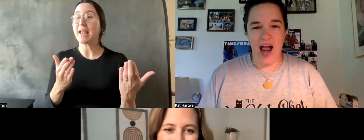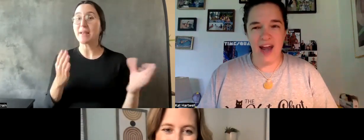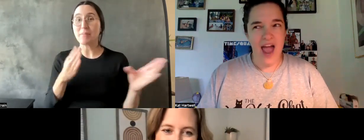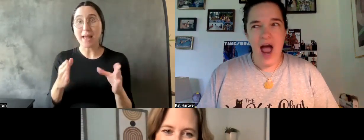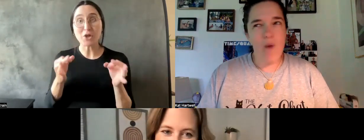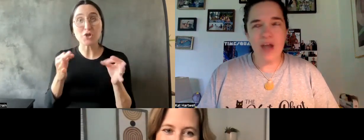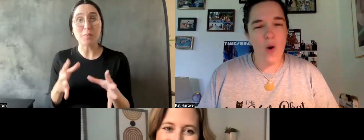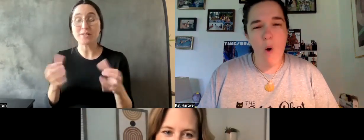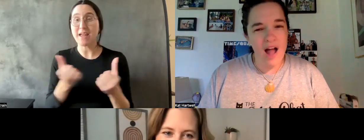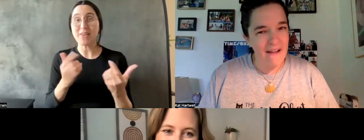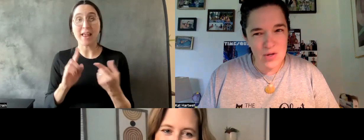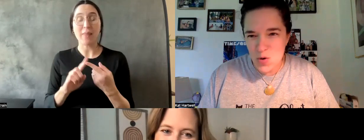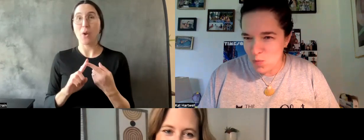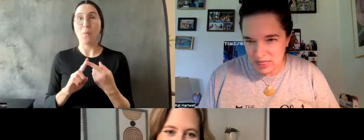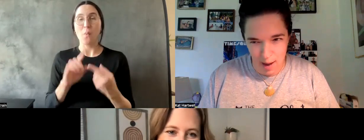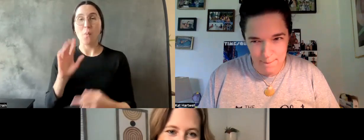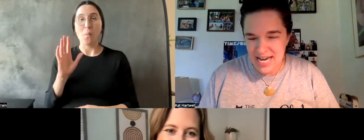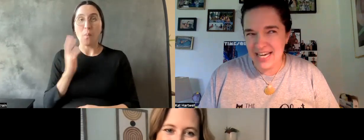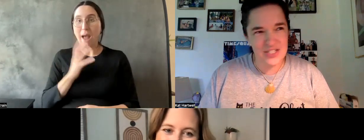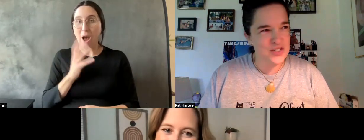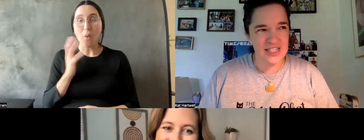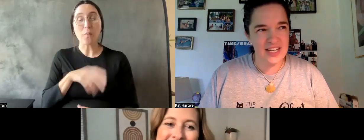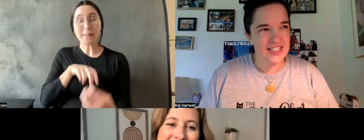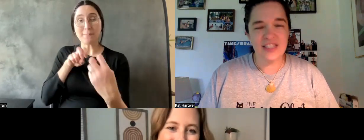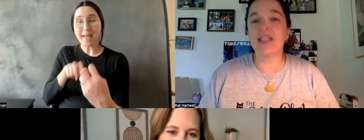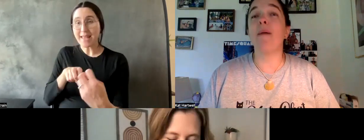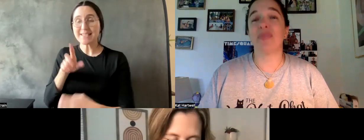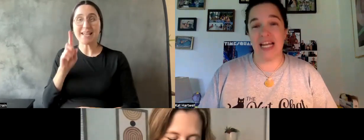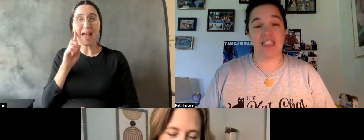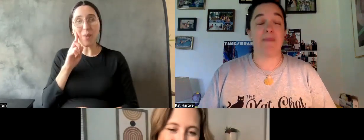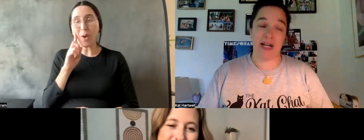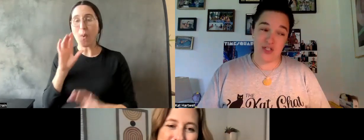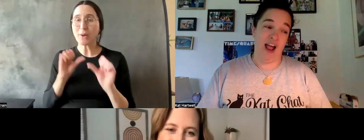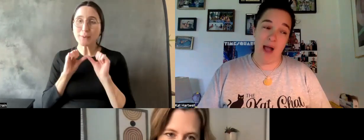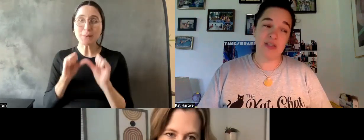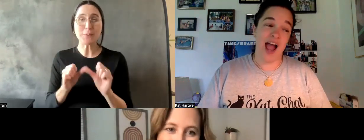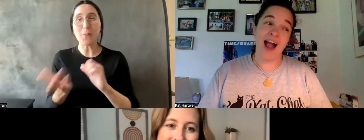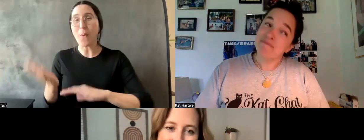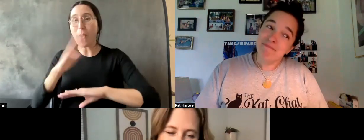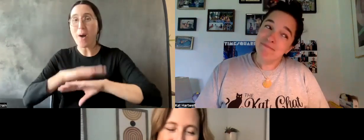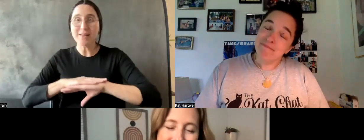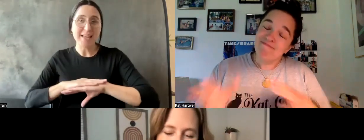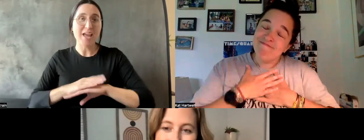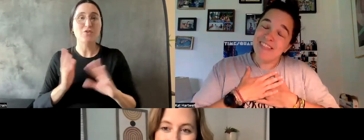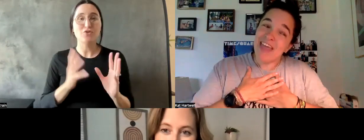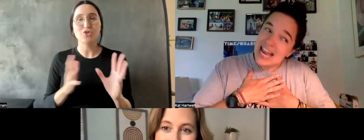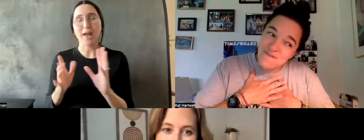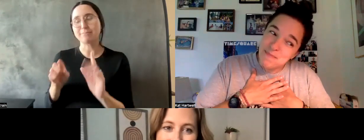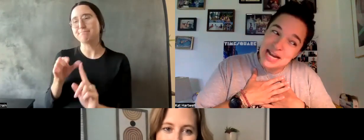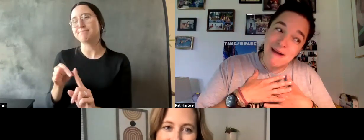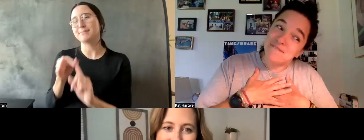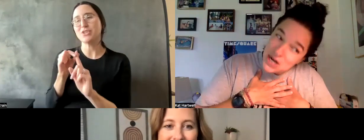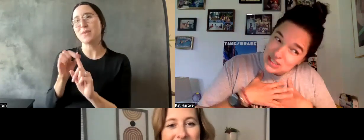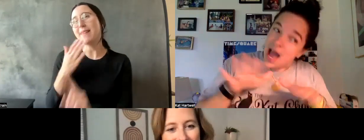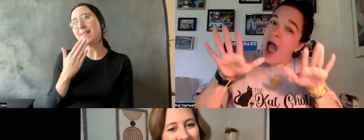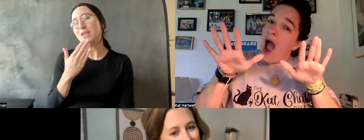my God, I wanted to go all afternoon with him. He is just something special. I was like, thank you for